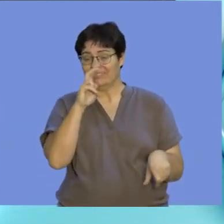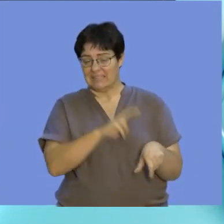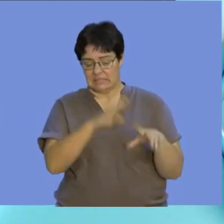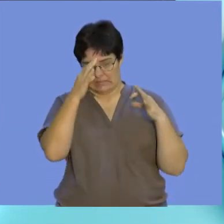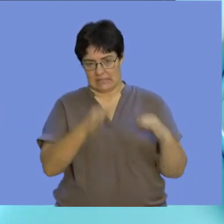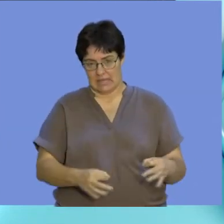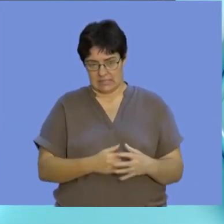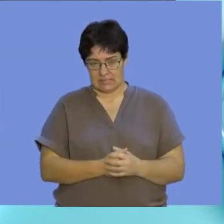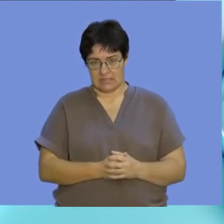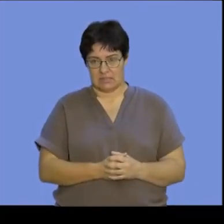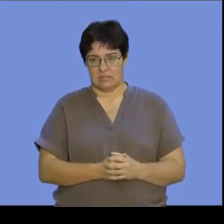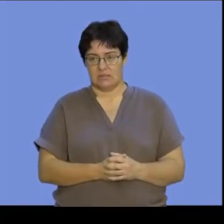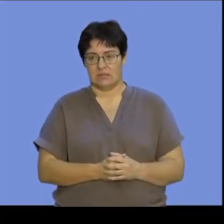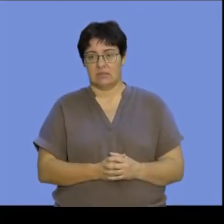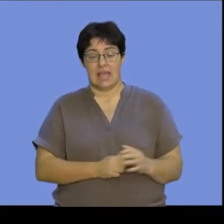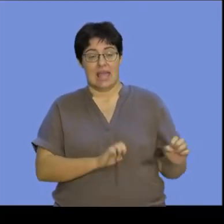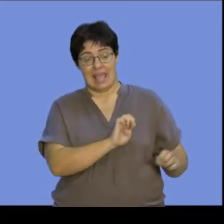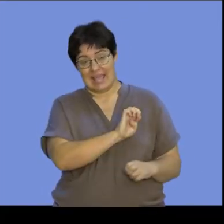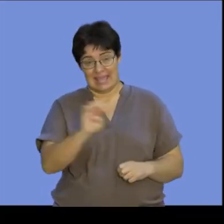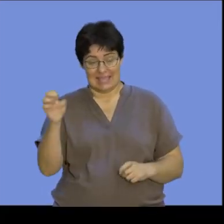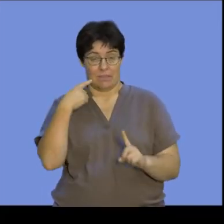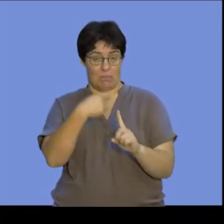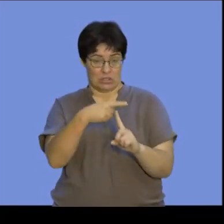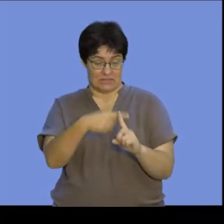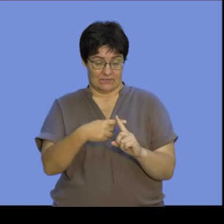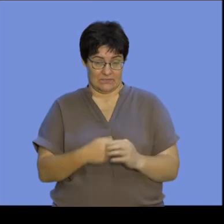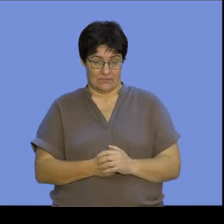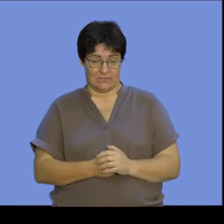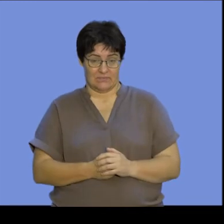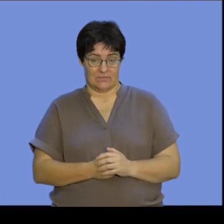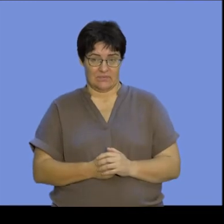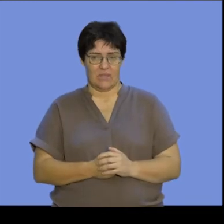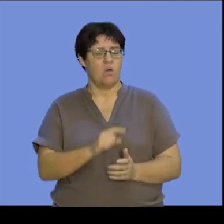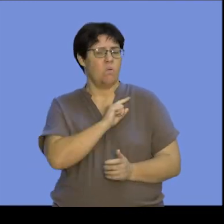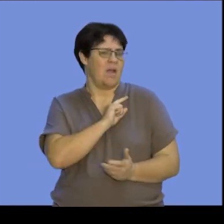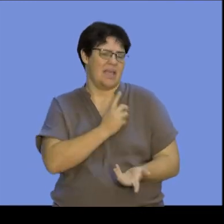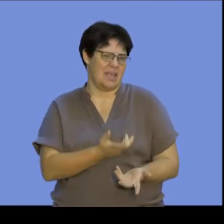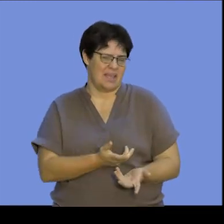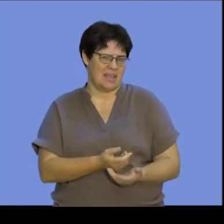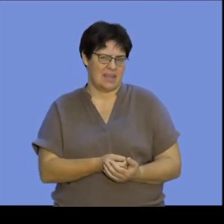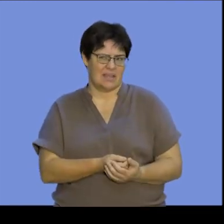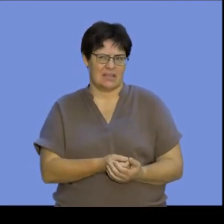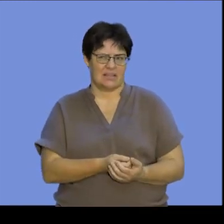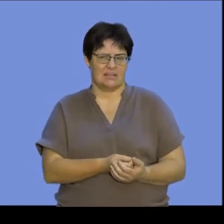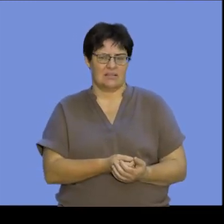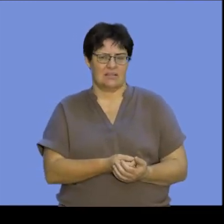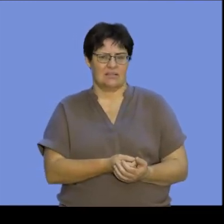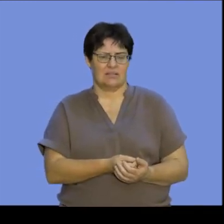decision. I'm going to make east positive simply because, so that's my positive